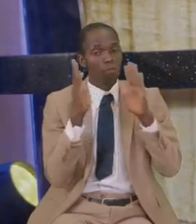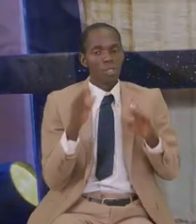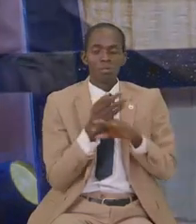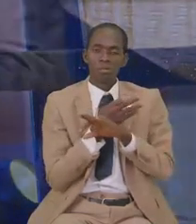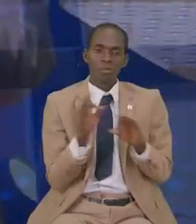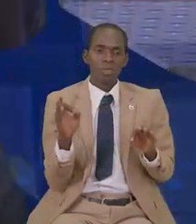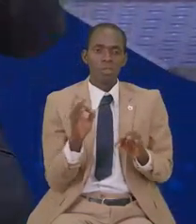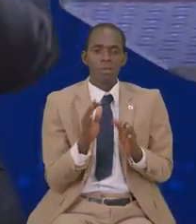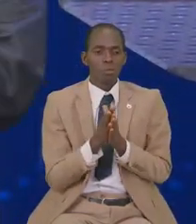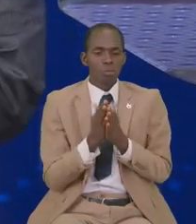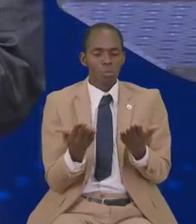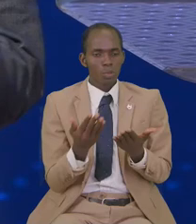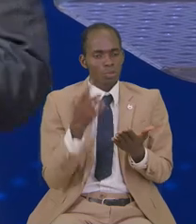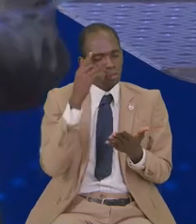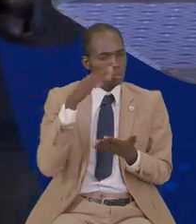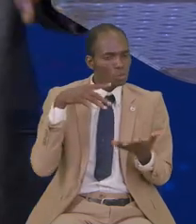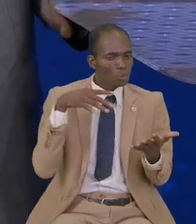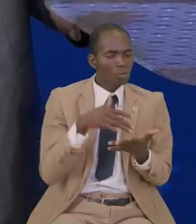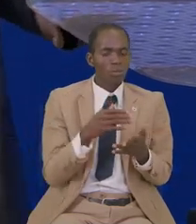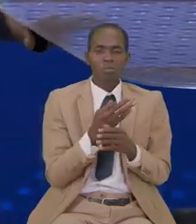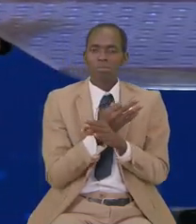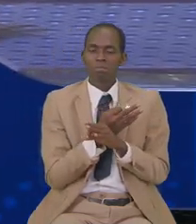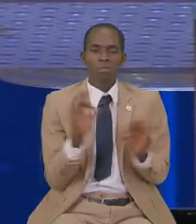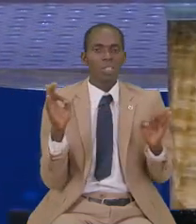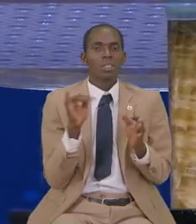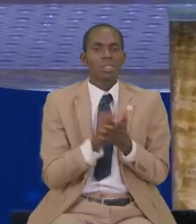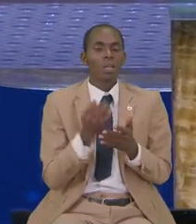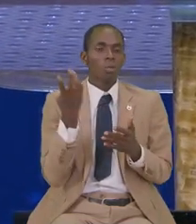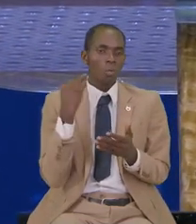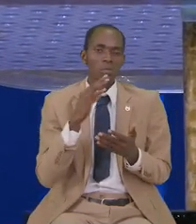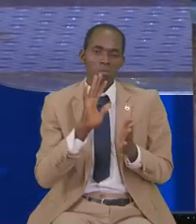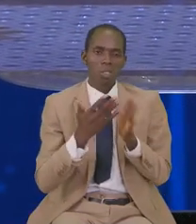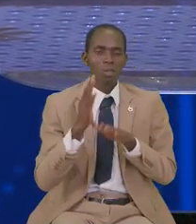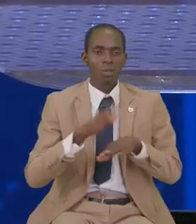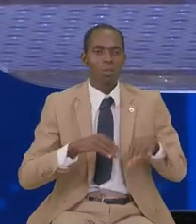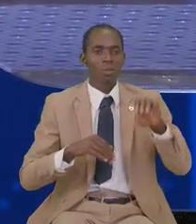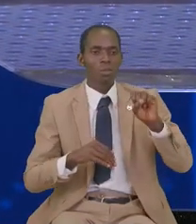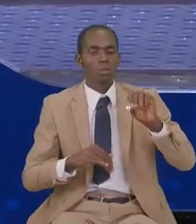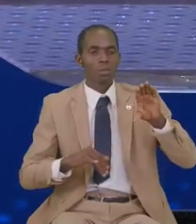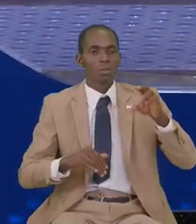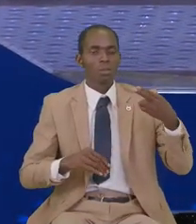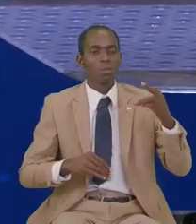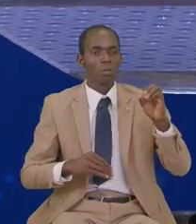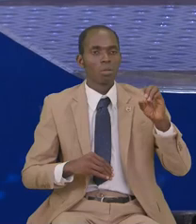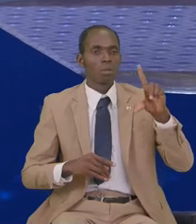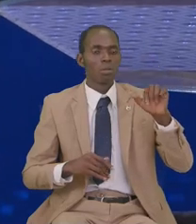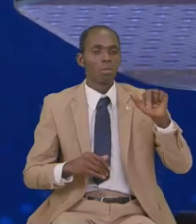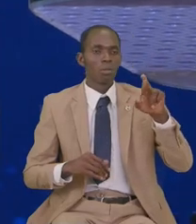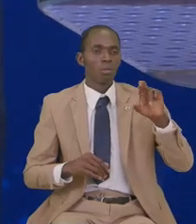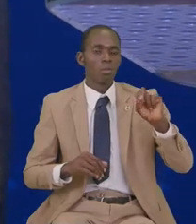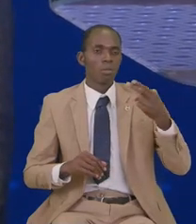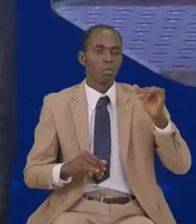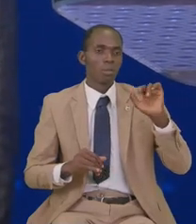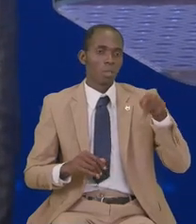textbooks paid for, everything they needed paid for. That was scholarship. But watch, the scholarship is to turn their